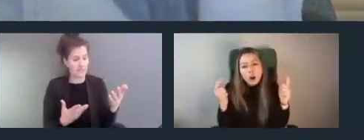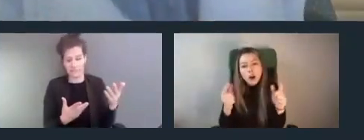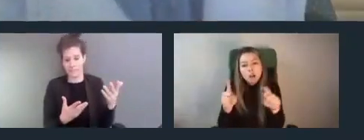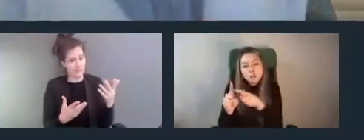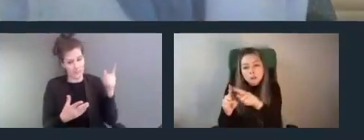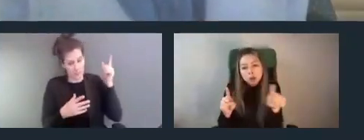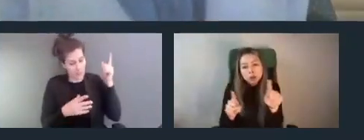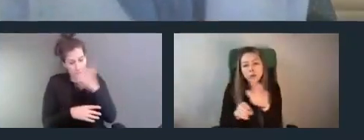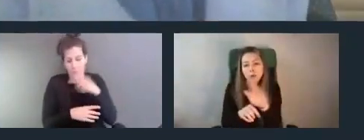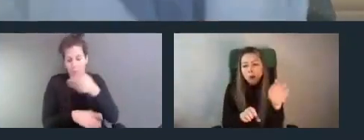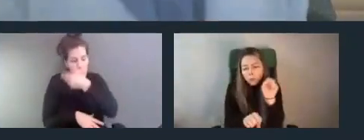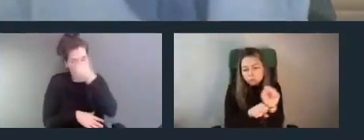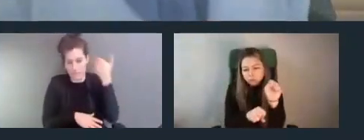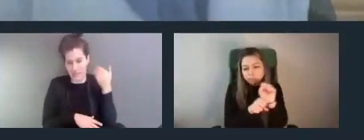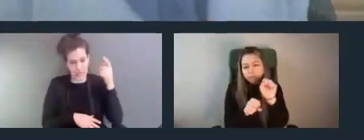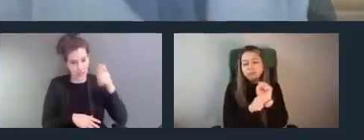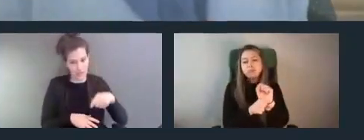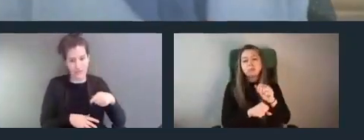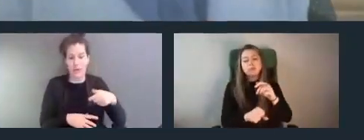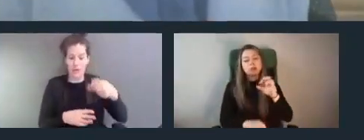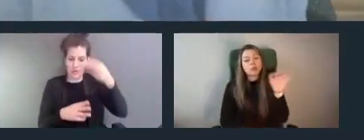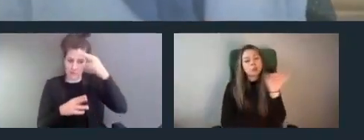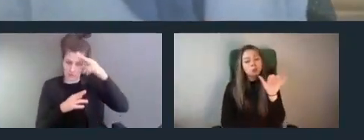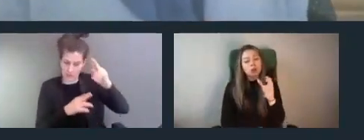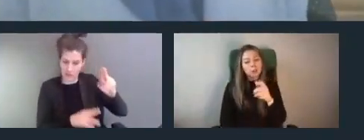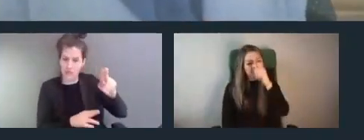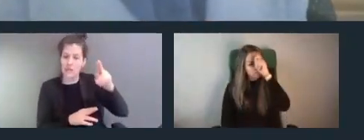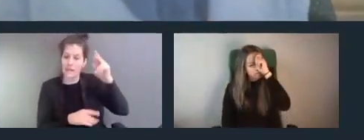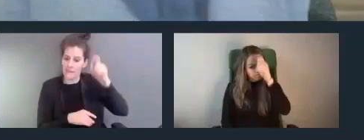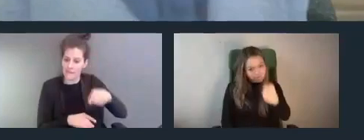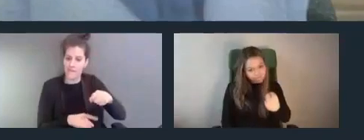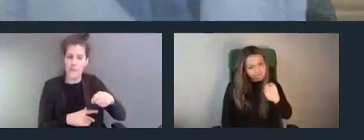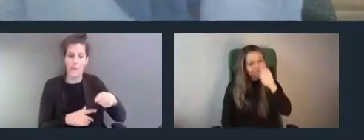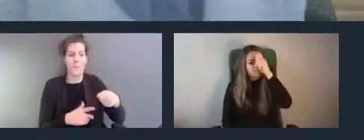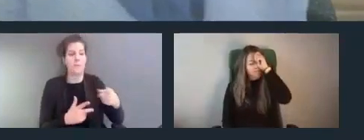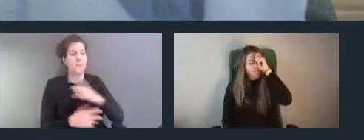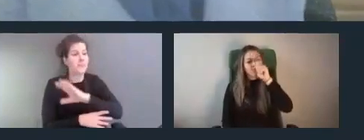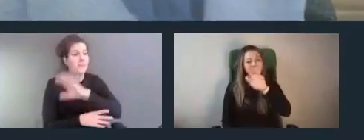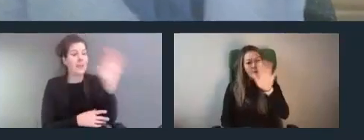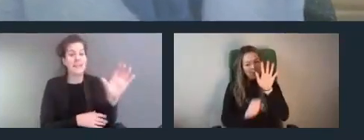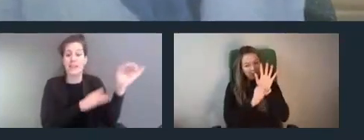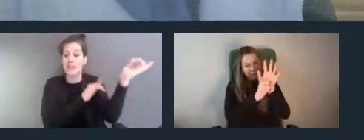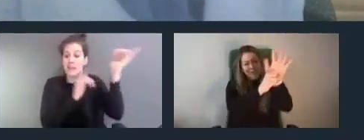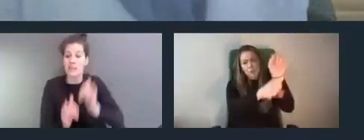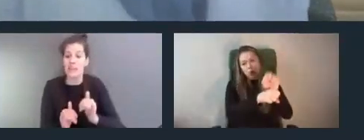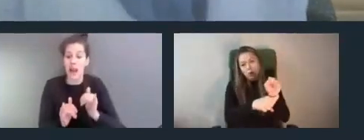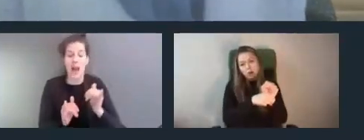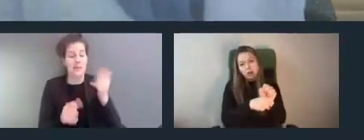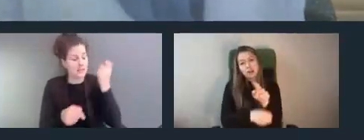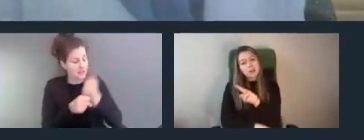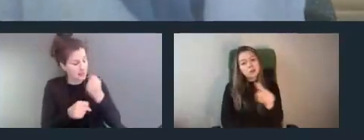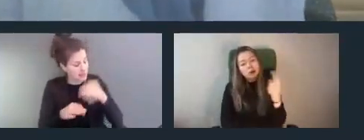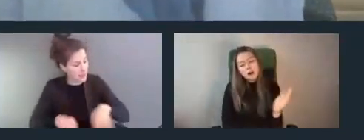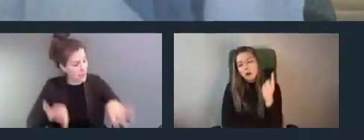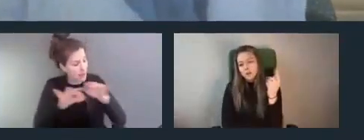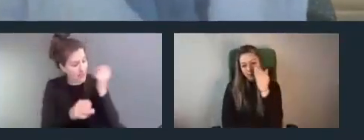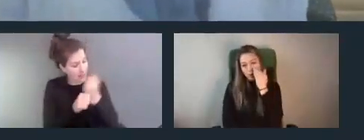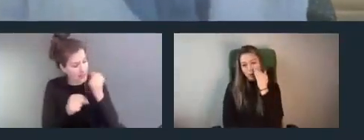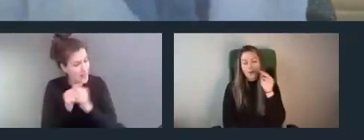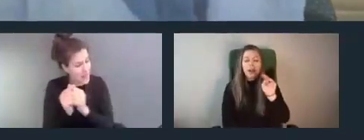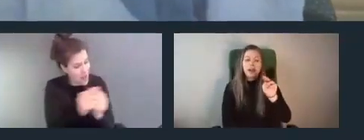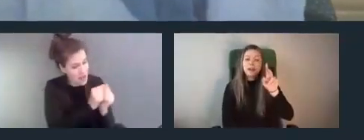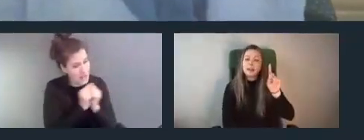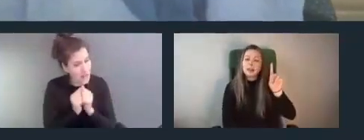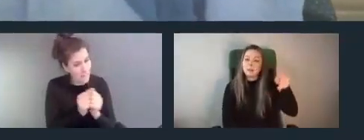for continuing to do the advocacy work, and that the Ontario NDP, New Democrats, are always with you in